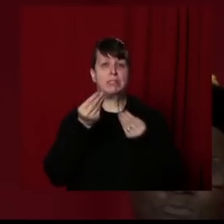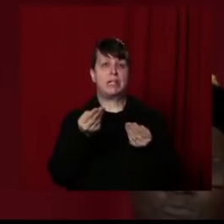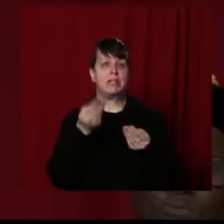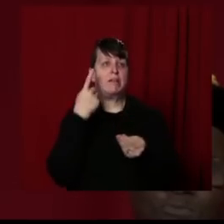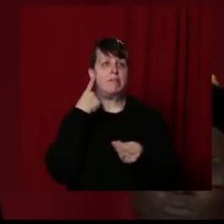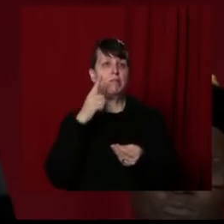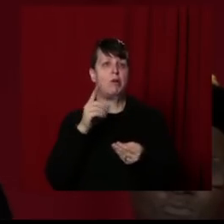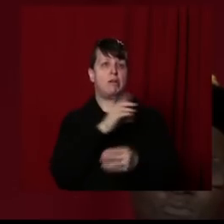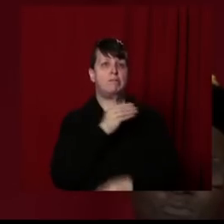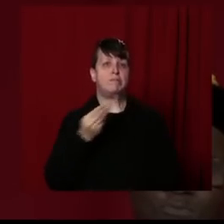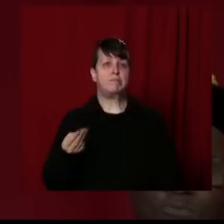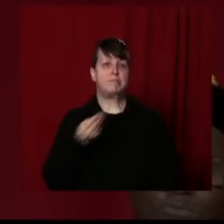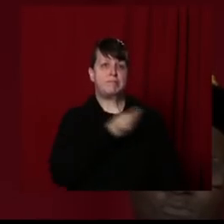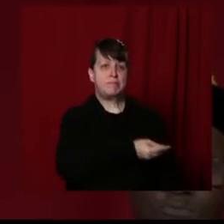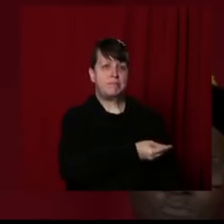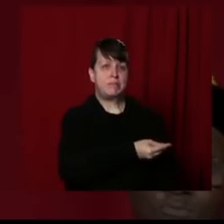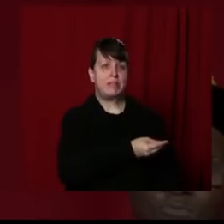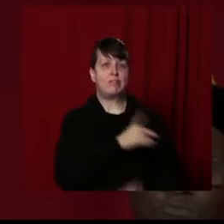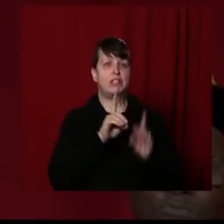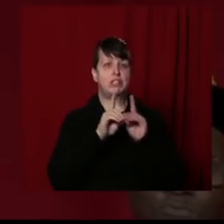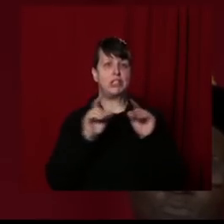of degrees.